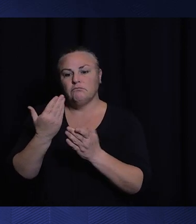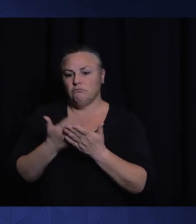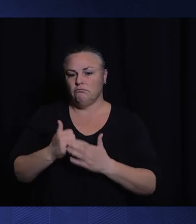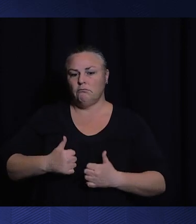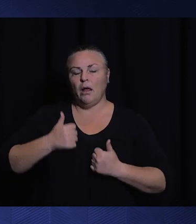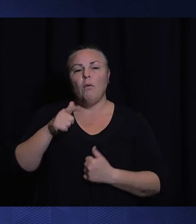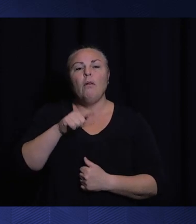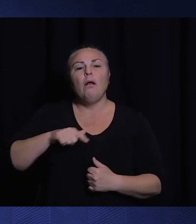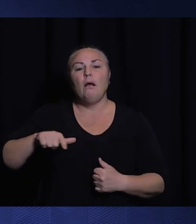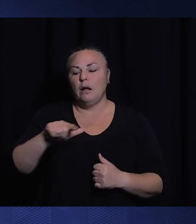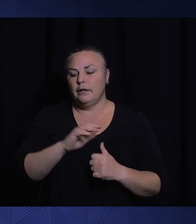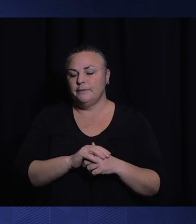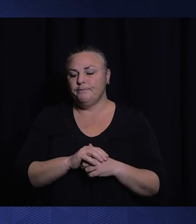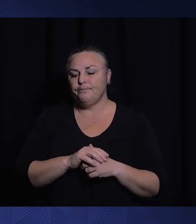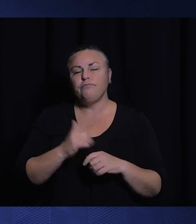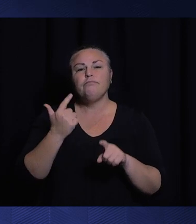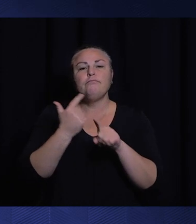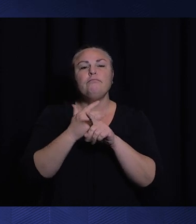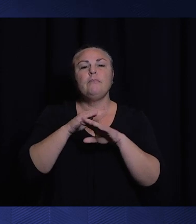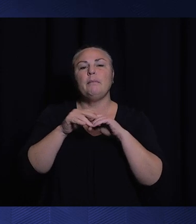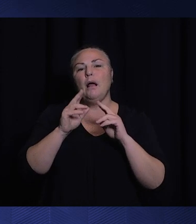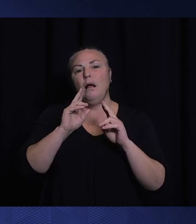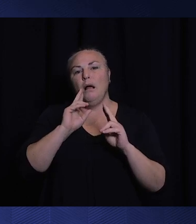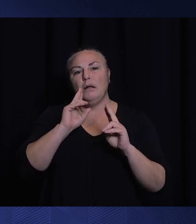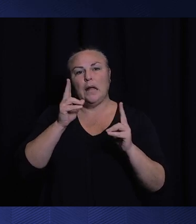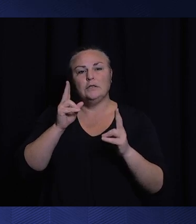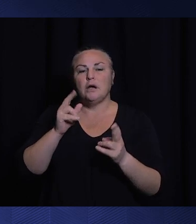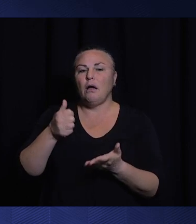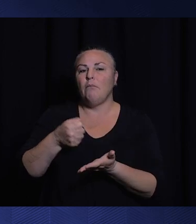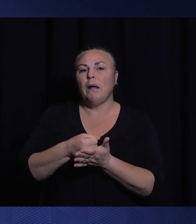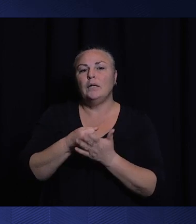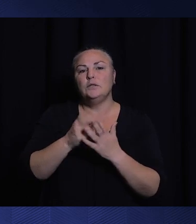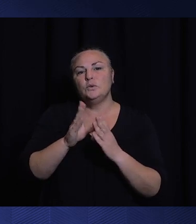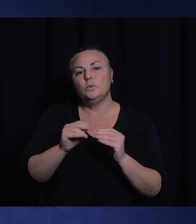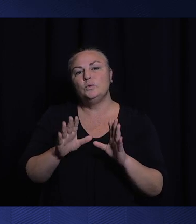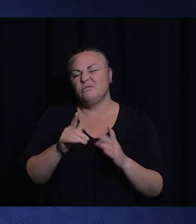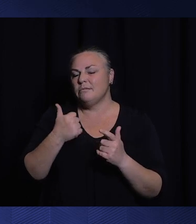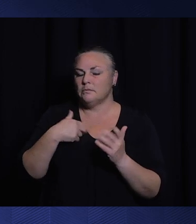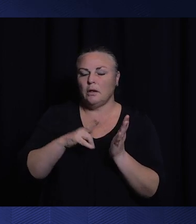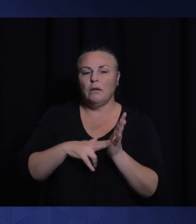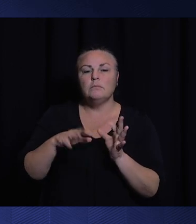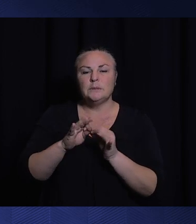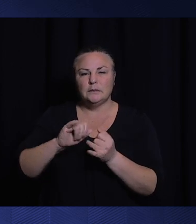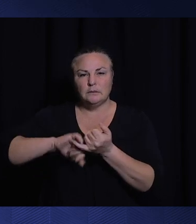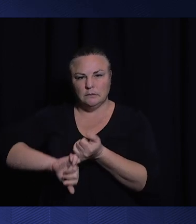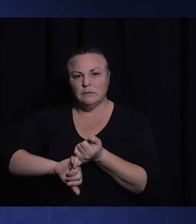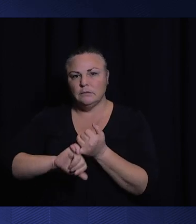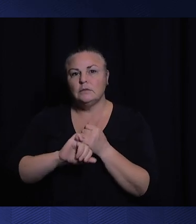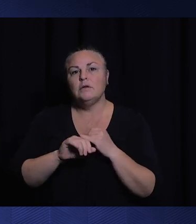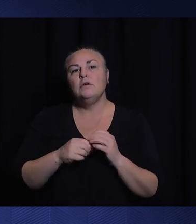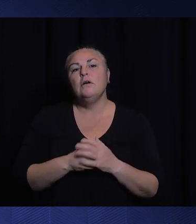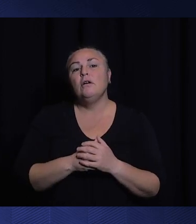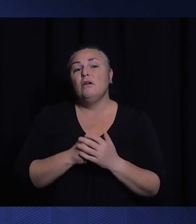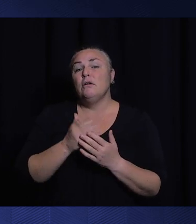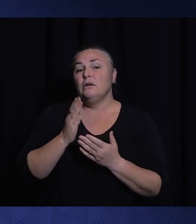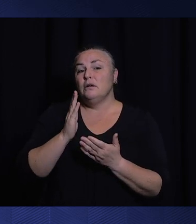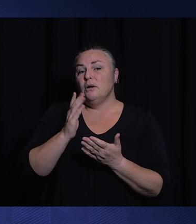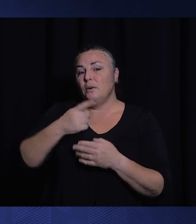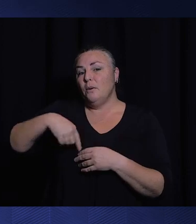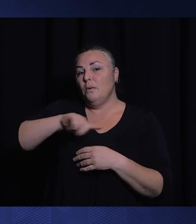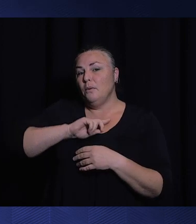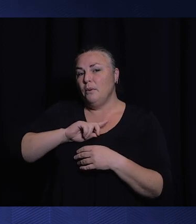nature-based solutions and they're seen as the latest or the newest approach, but I think, frankly, as